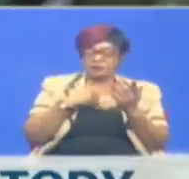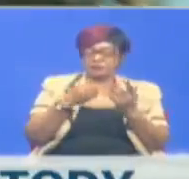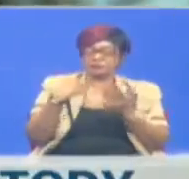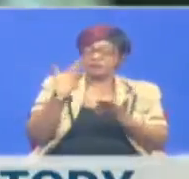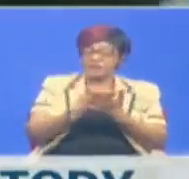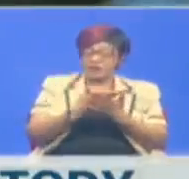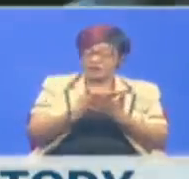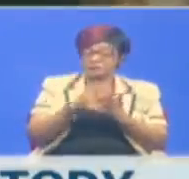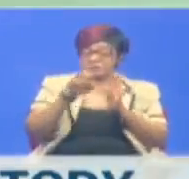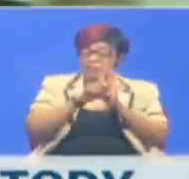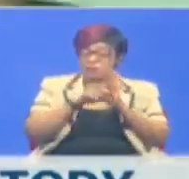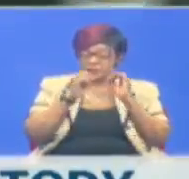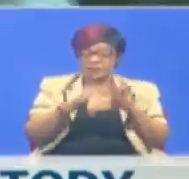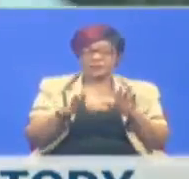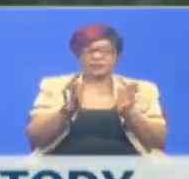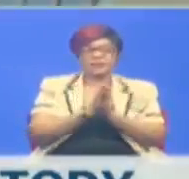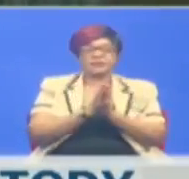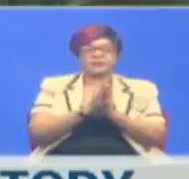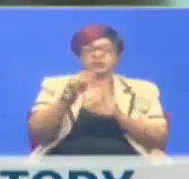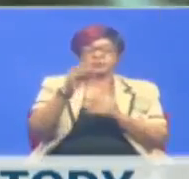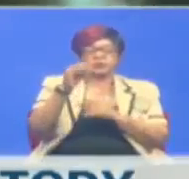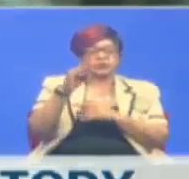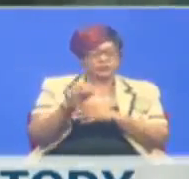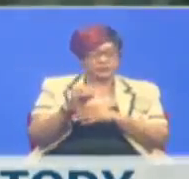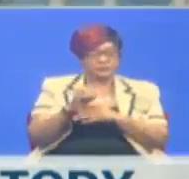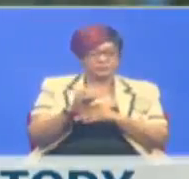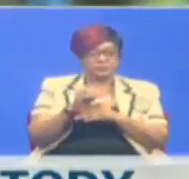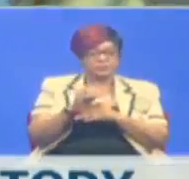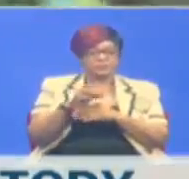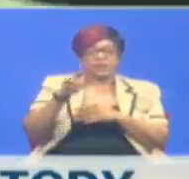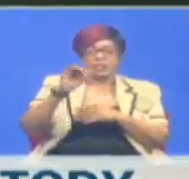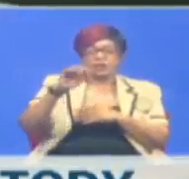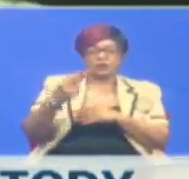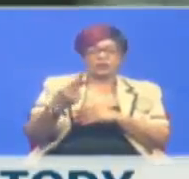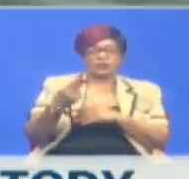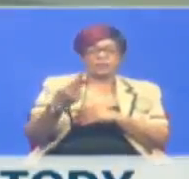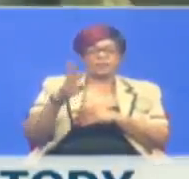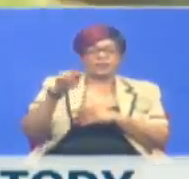and offensive conduct. Ruth Sarmui, NTV.